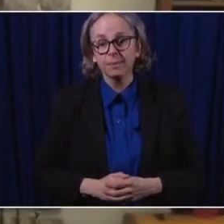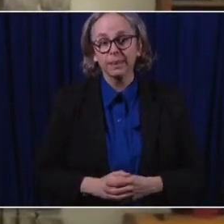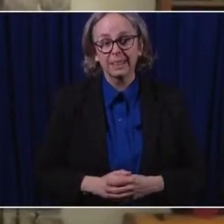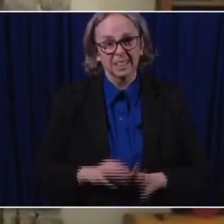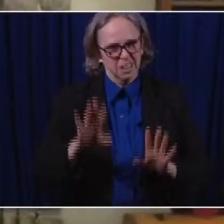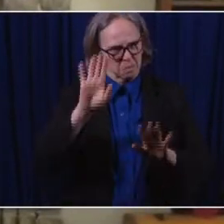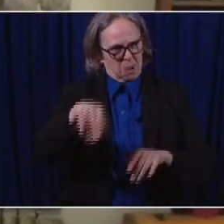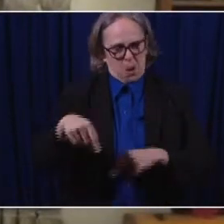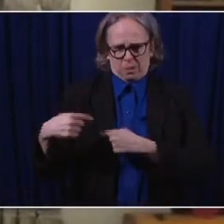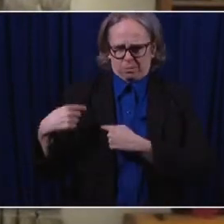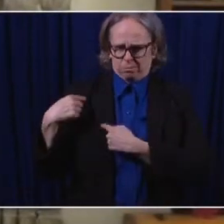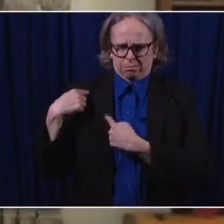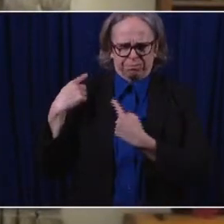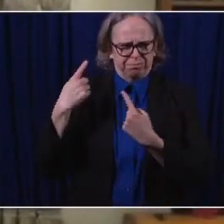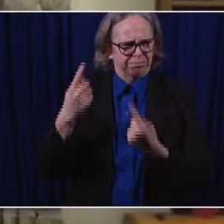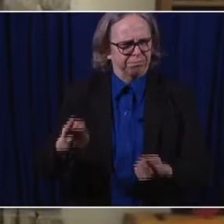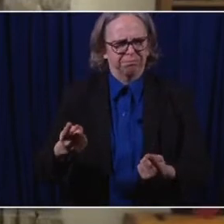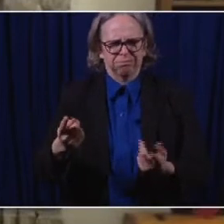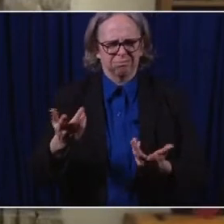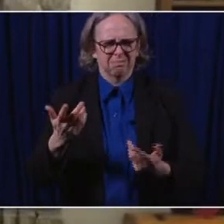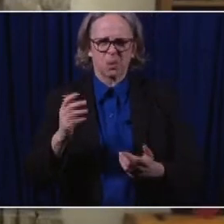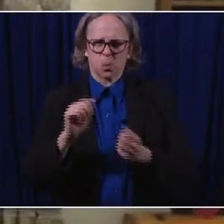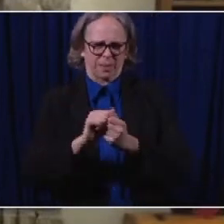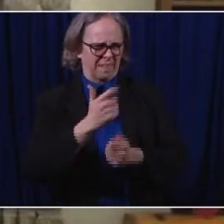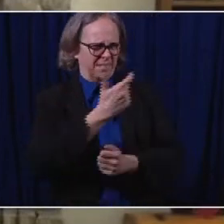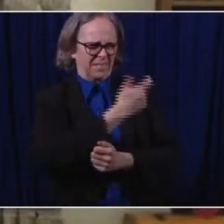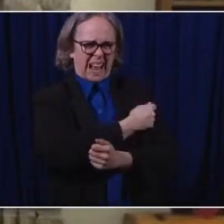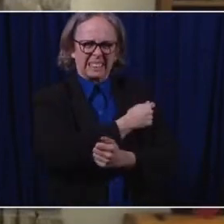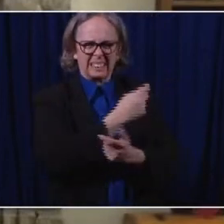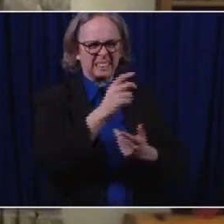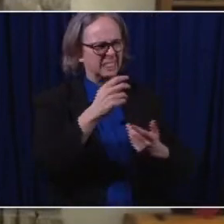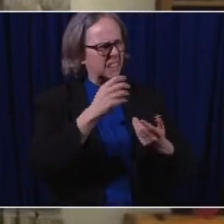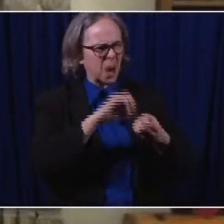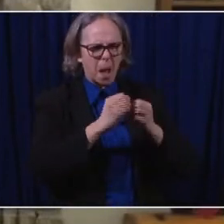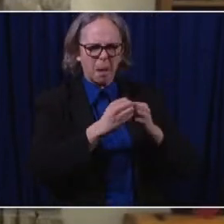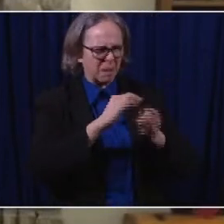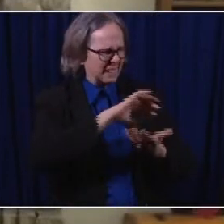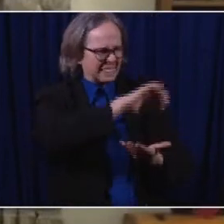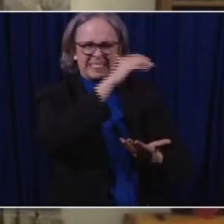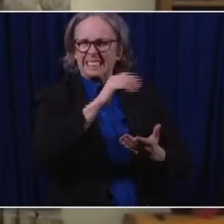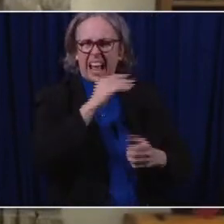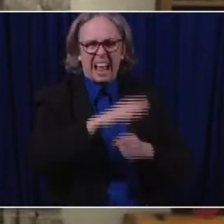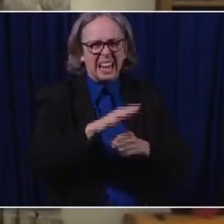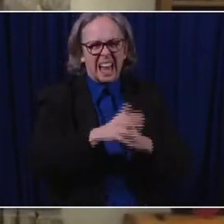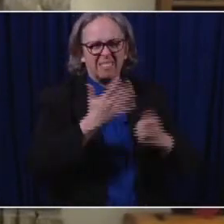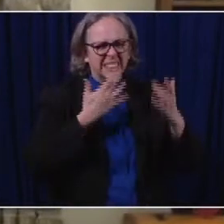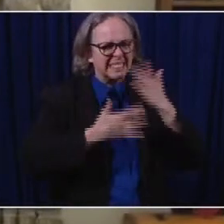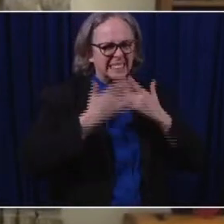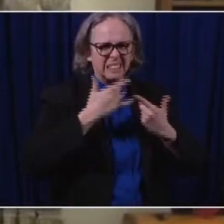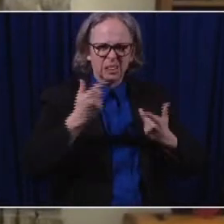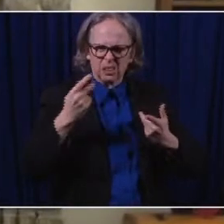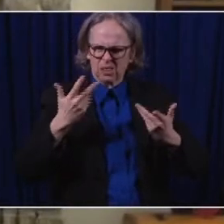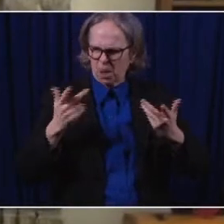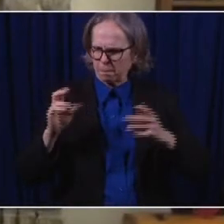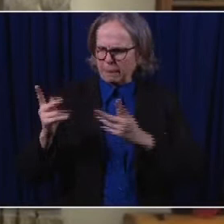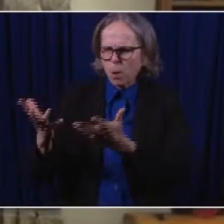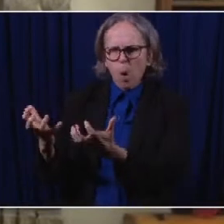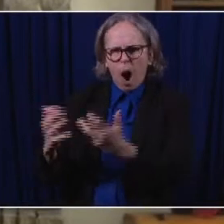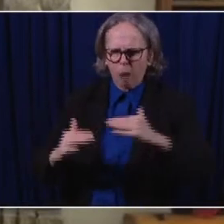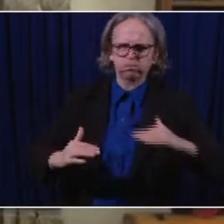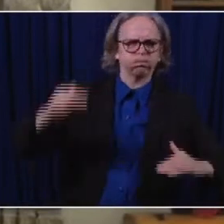enough vaccine. We got a lot more people that want the vaccine every day than we have. It's been our hope that this will